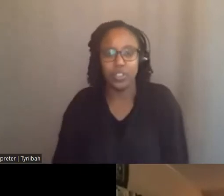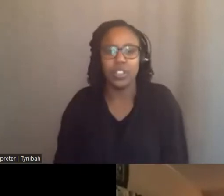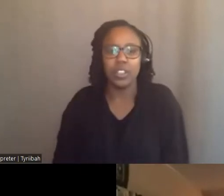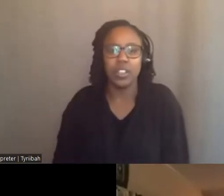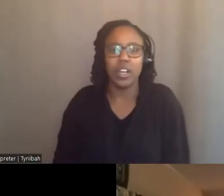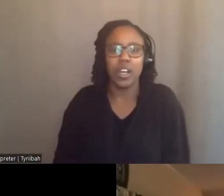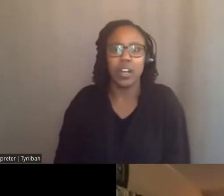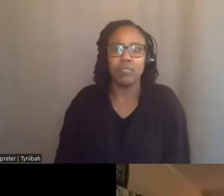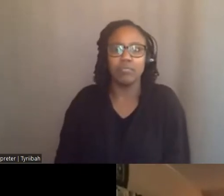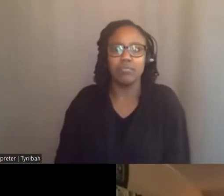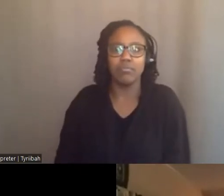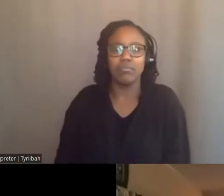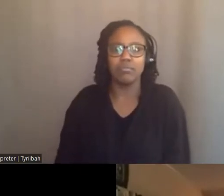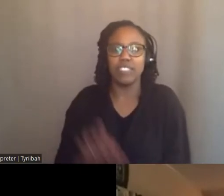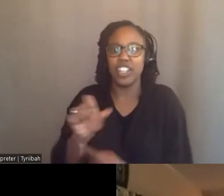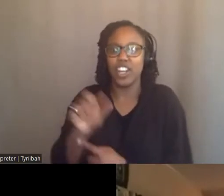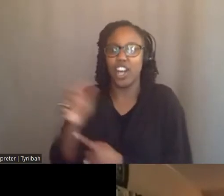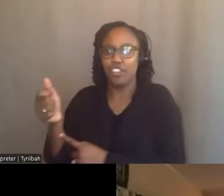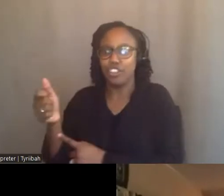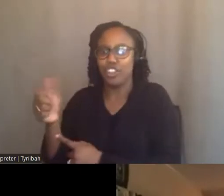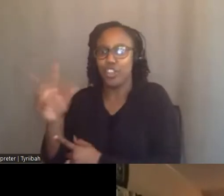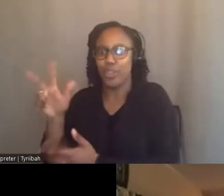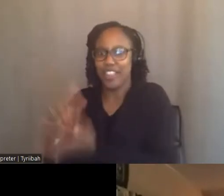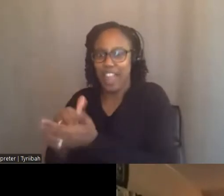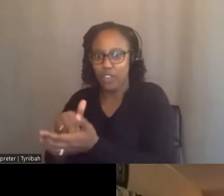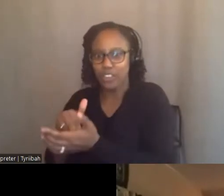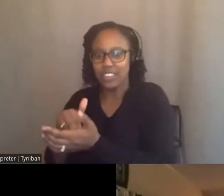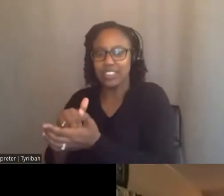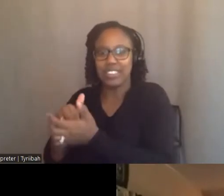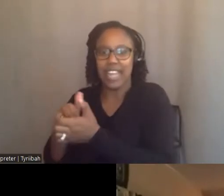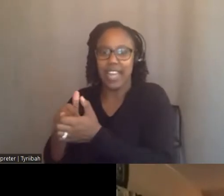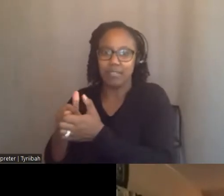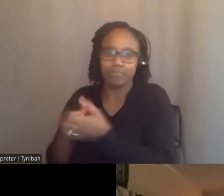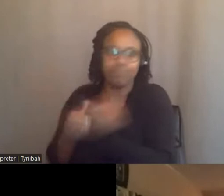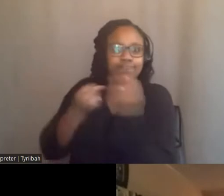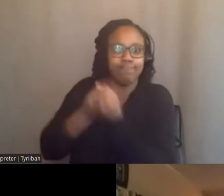others who were friendly followers.